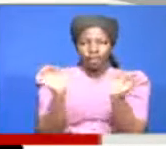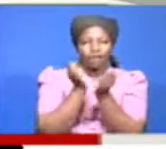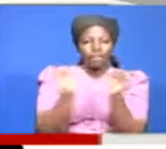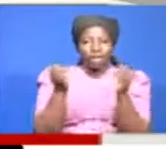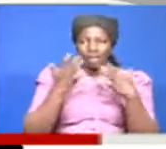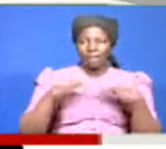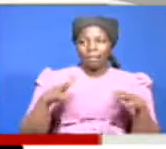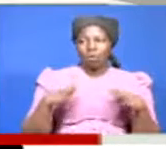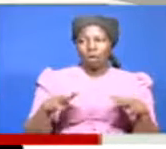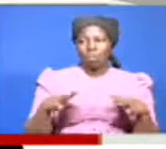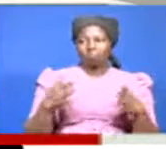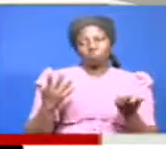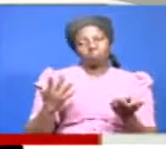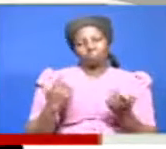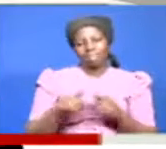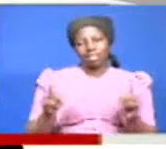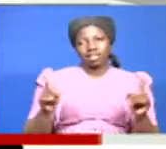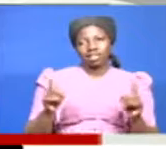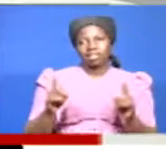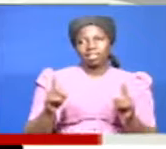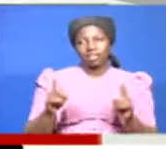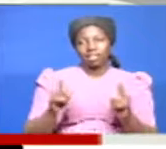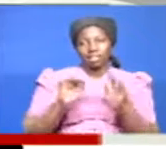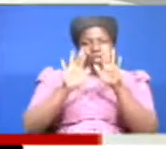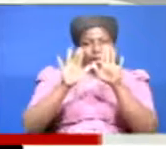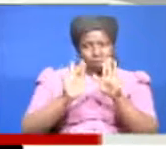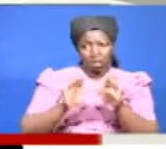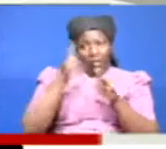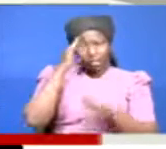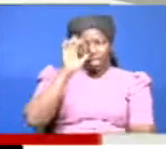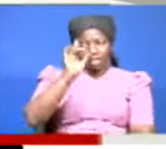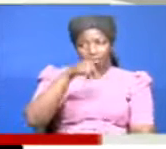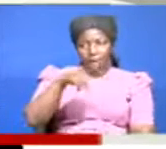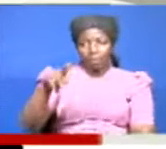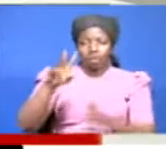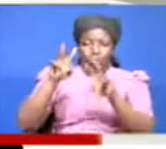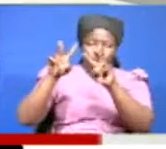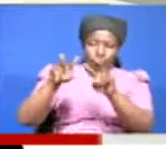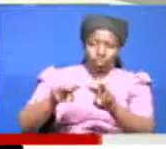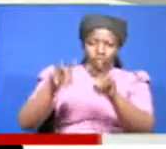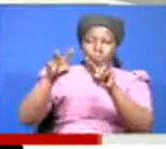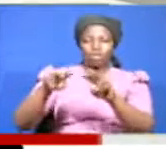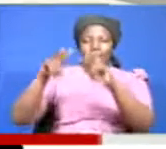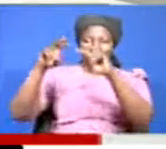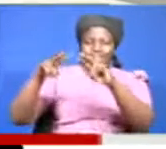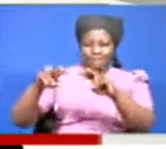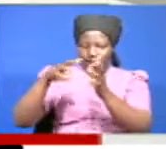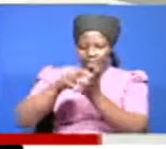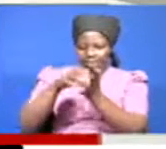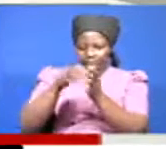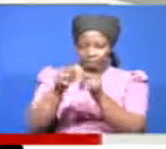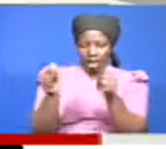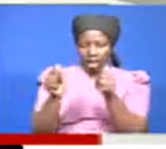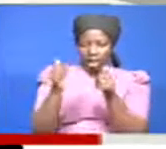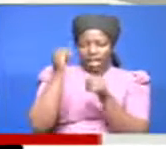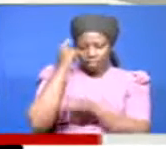that the DPP to be able to look through the cases which is presenting before the court. But I think it's because of the regime